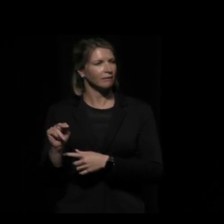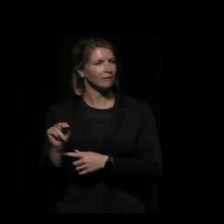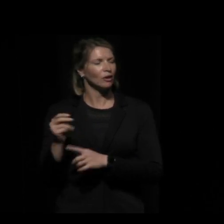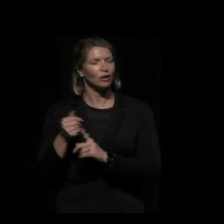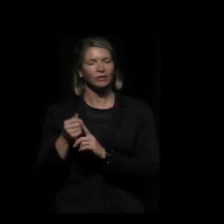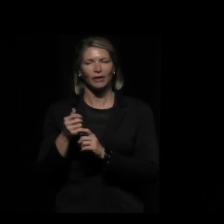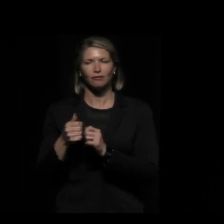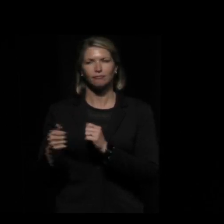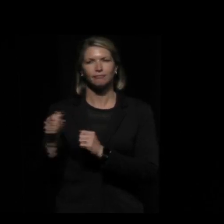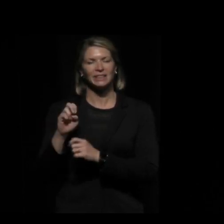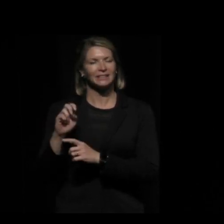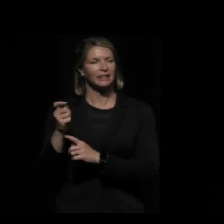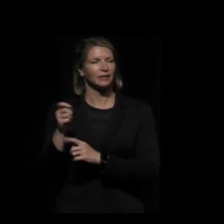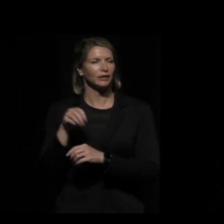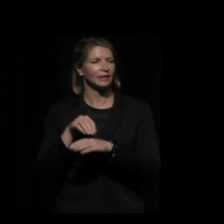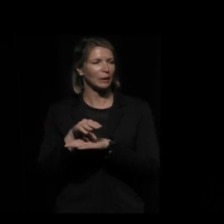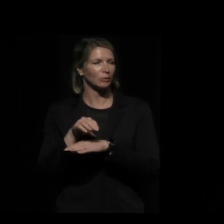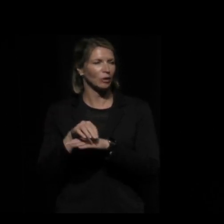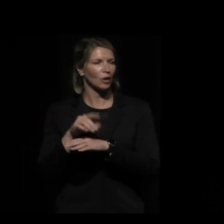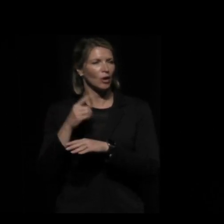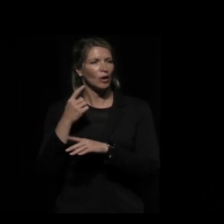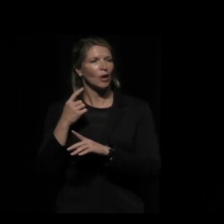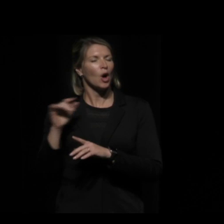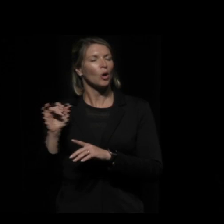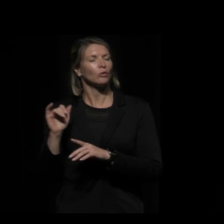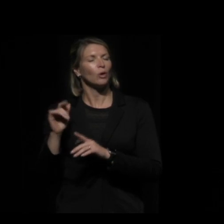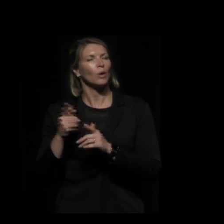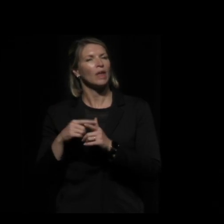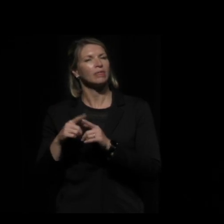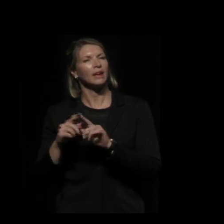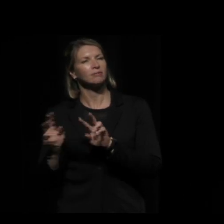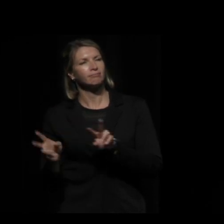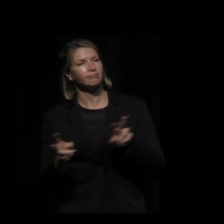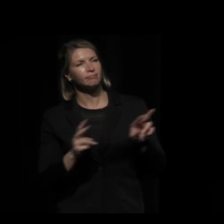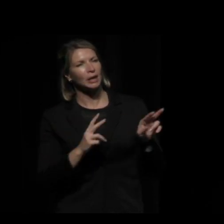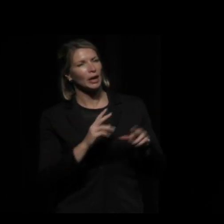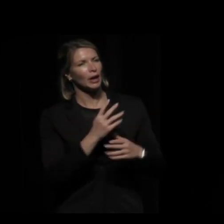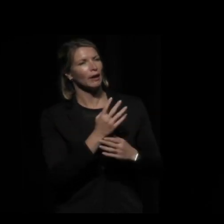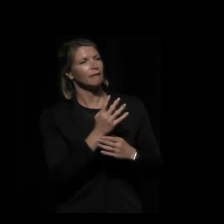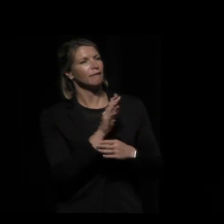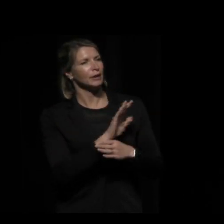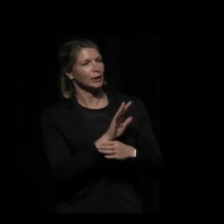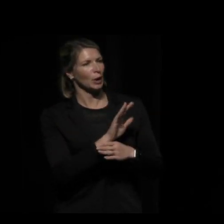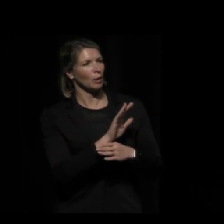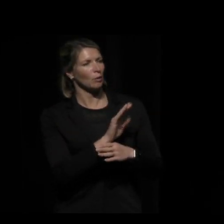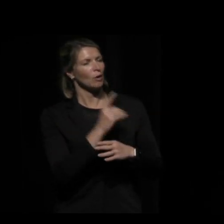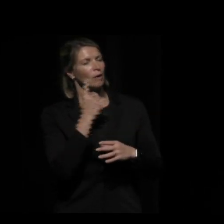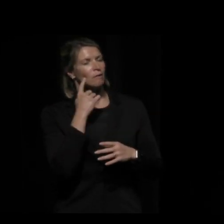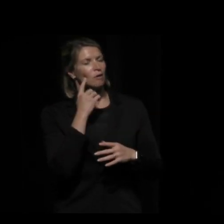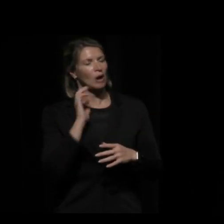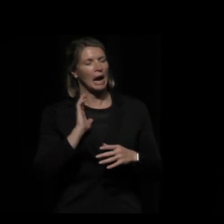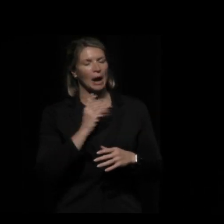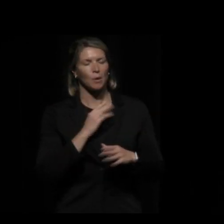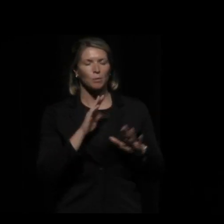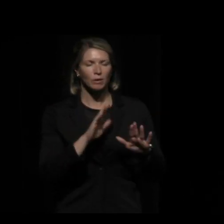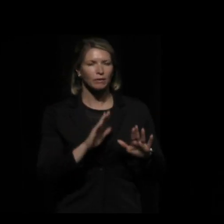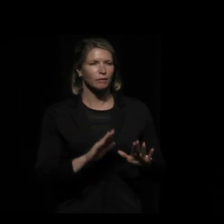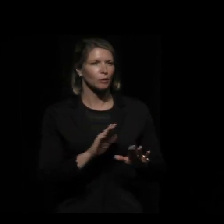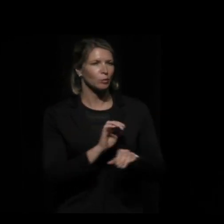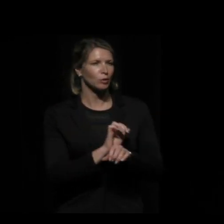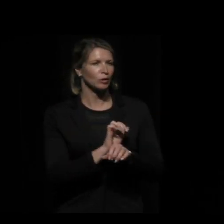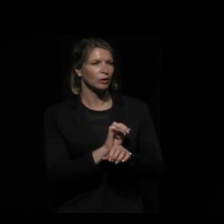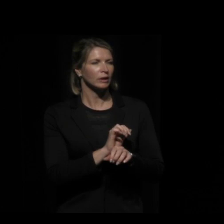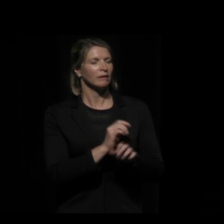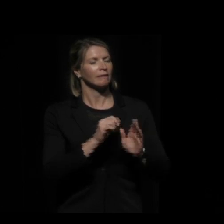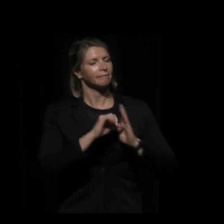offer closing remarks, followed by a video which highlights some of the wonderful work done by our dedicated public service.